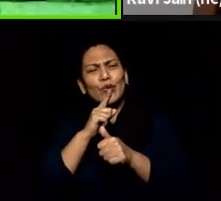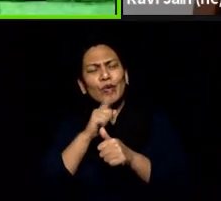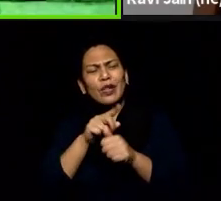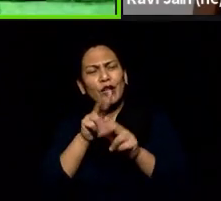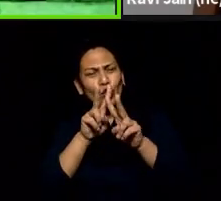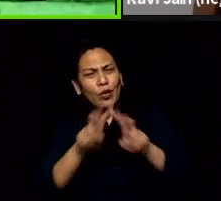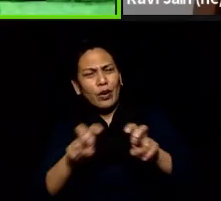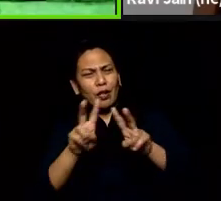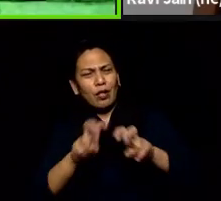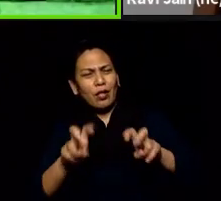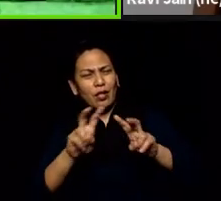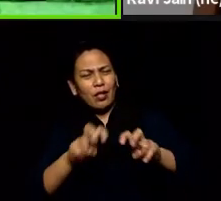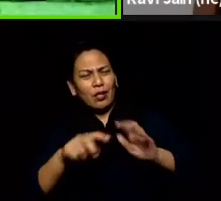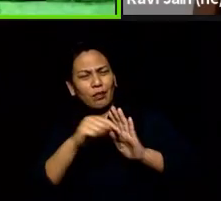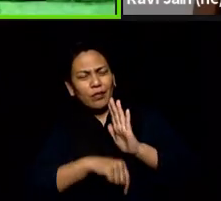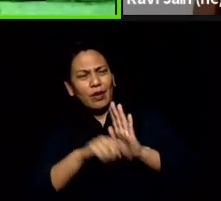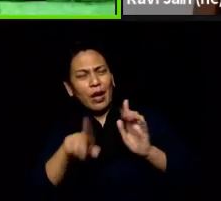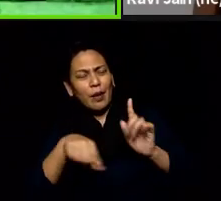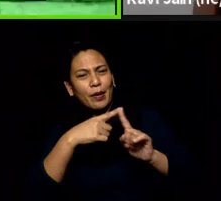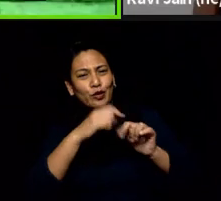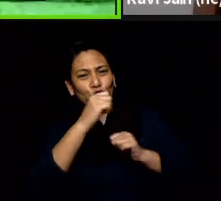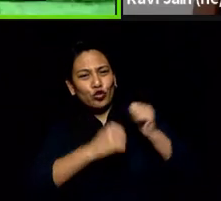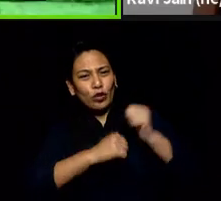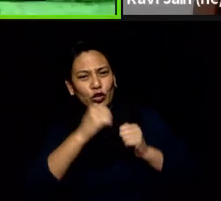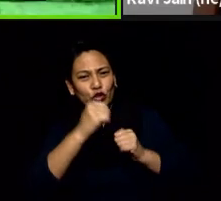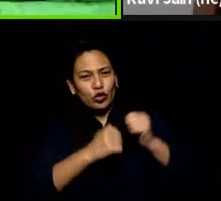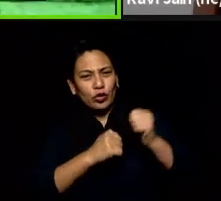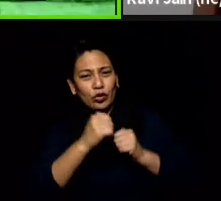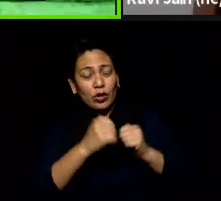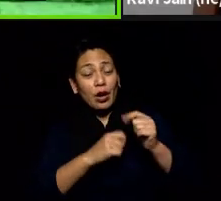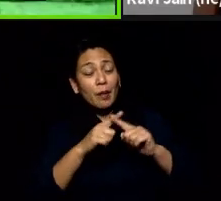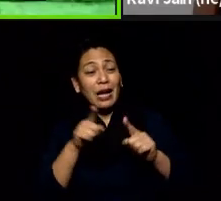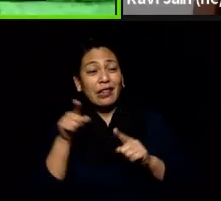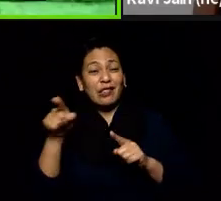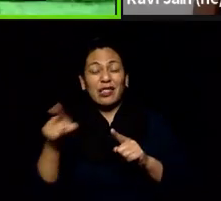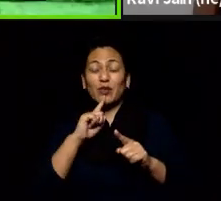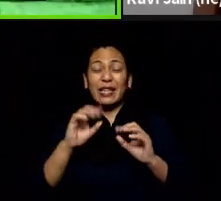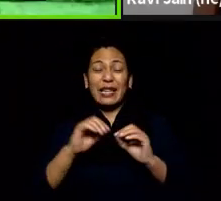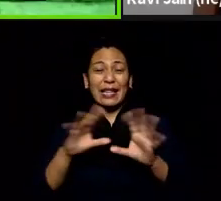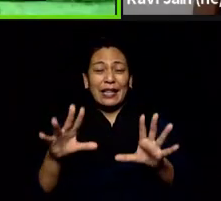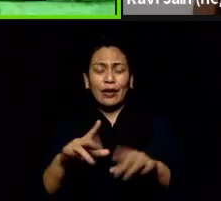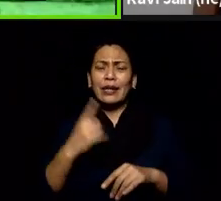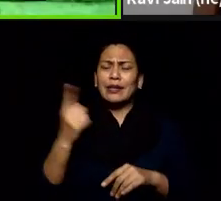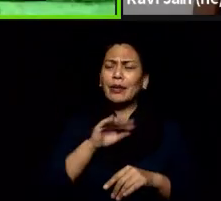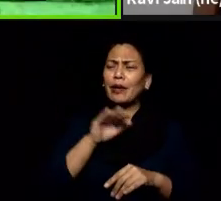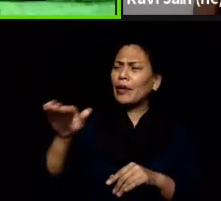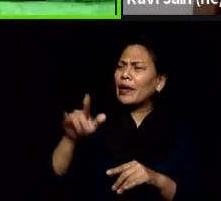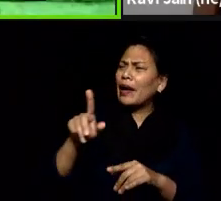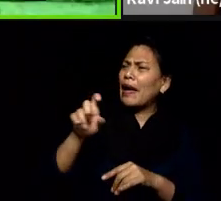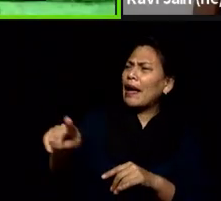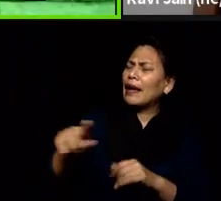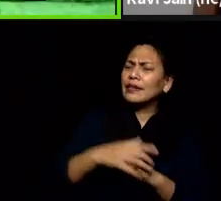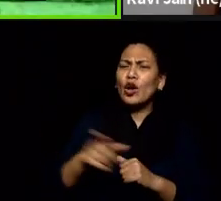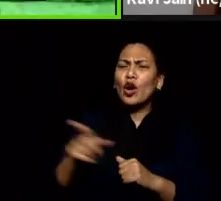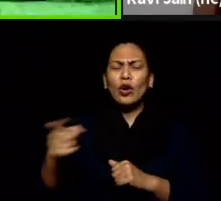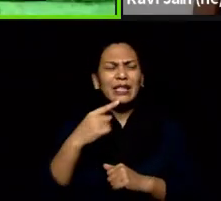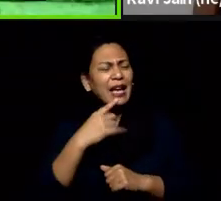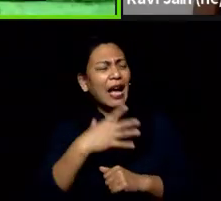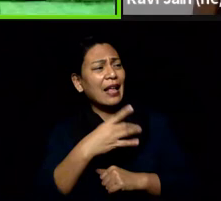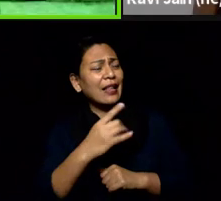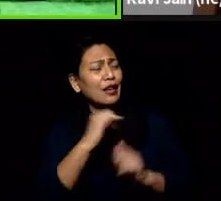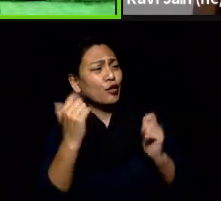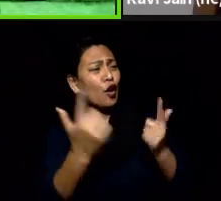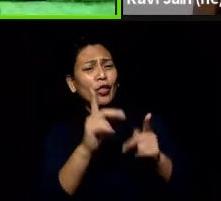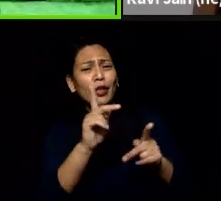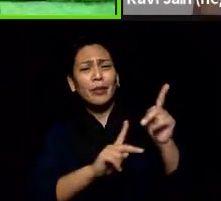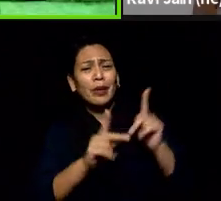of the structure and how things work there. And he was really, really clear. And somebody asked him about that. And he said, oh, listen, I like everybody there.